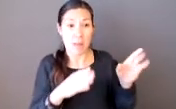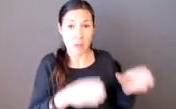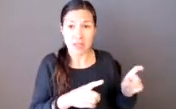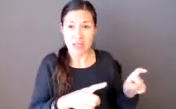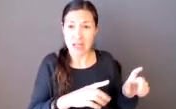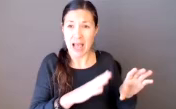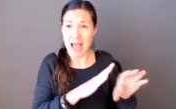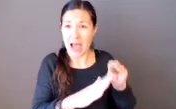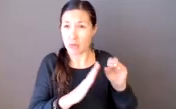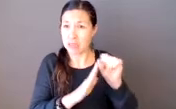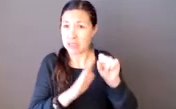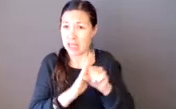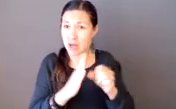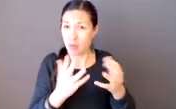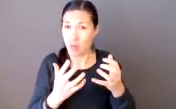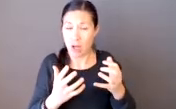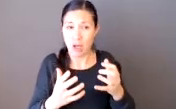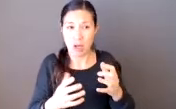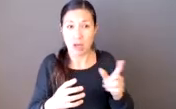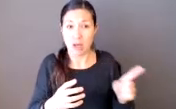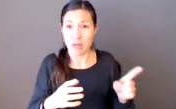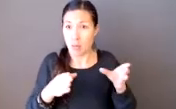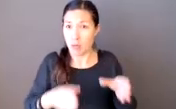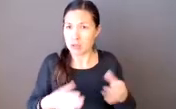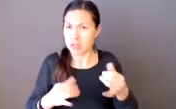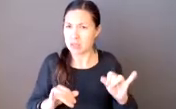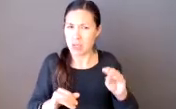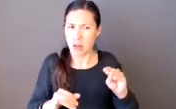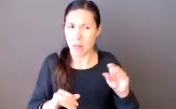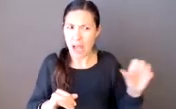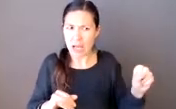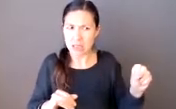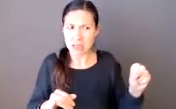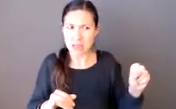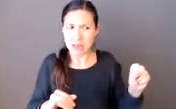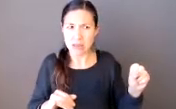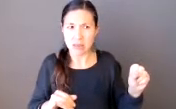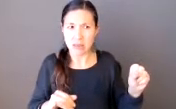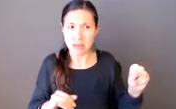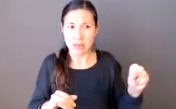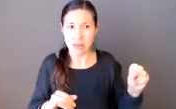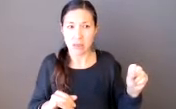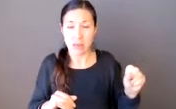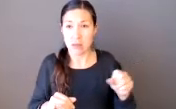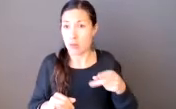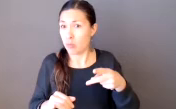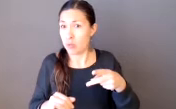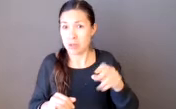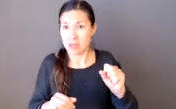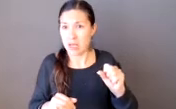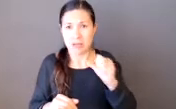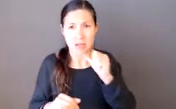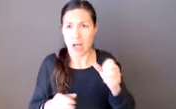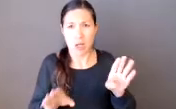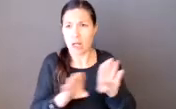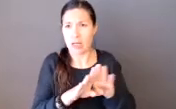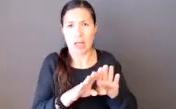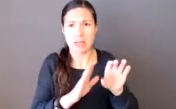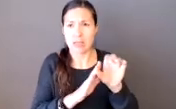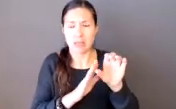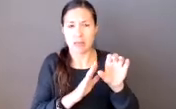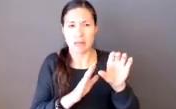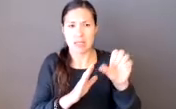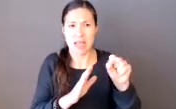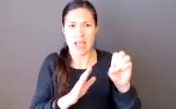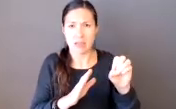Well, the problem is the elder is still in Massachusetts, and we don't want protective services closing the case,